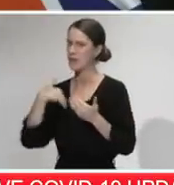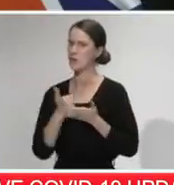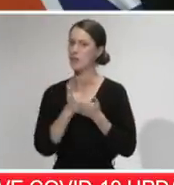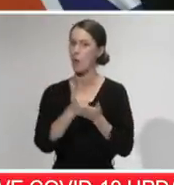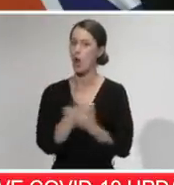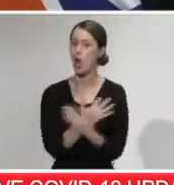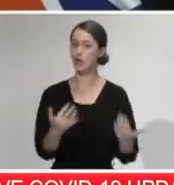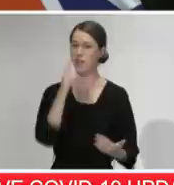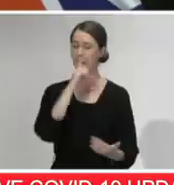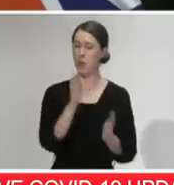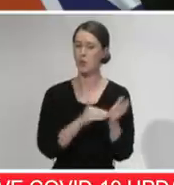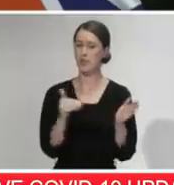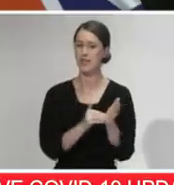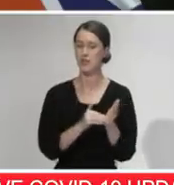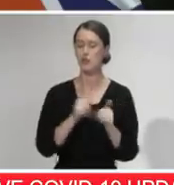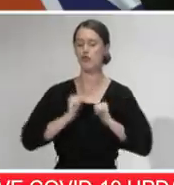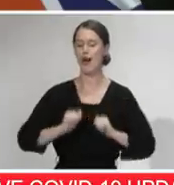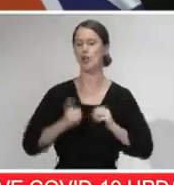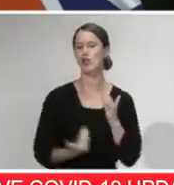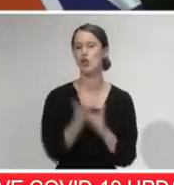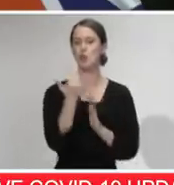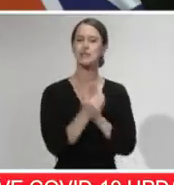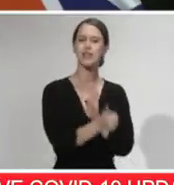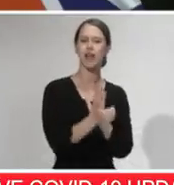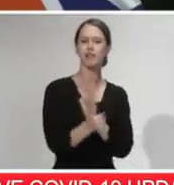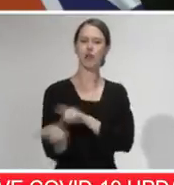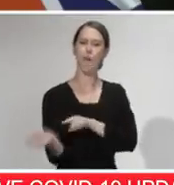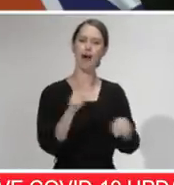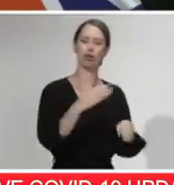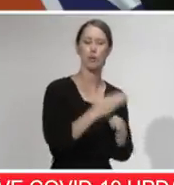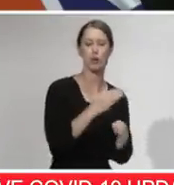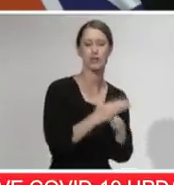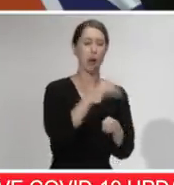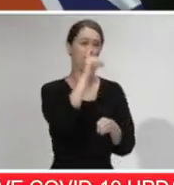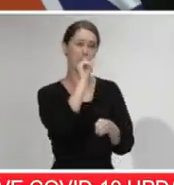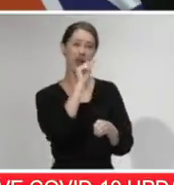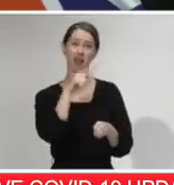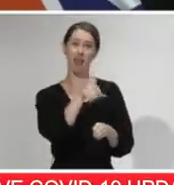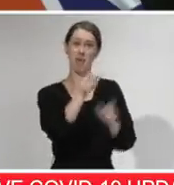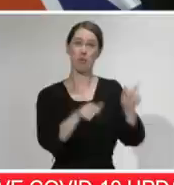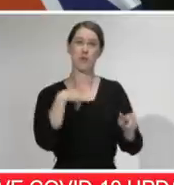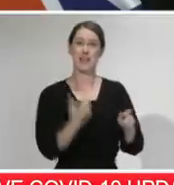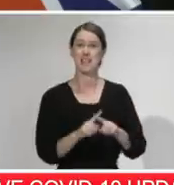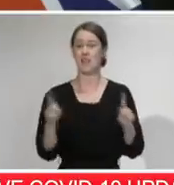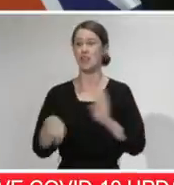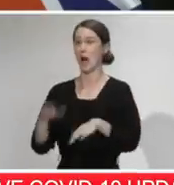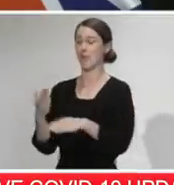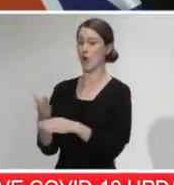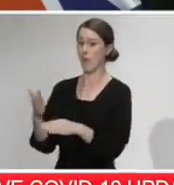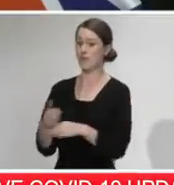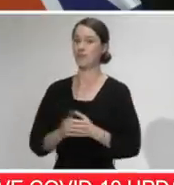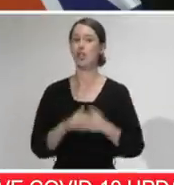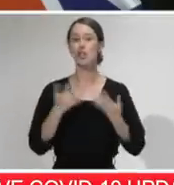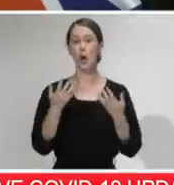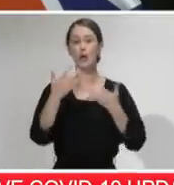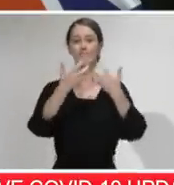tens of thousands of New Zealanders to retrain, to get back into the workforce, possibly in an entirely different job. Education will